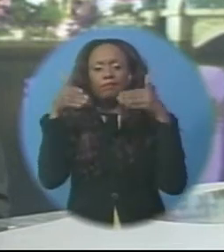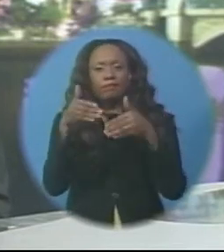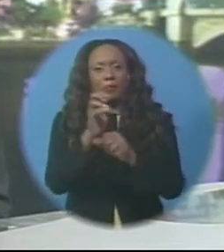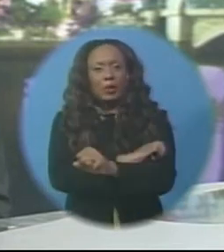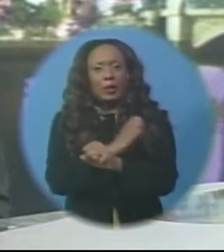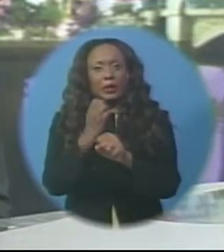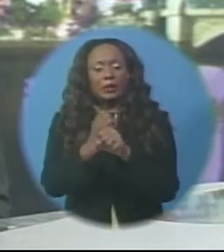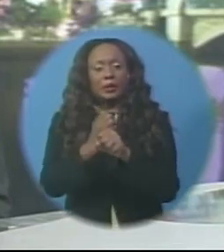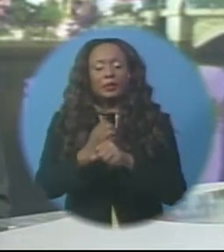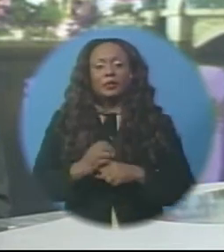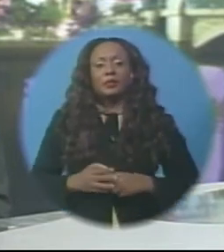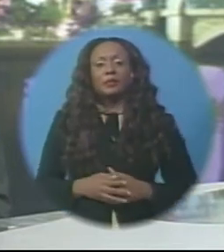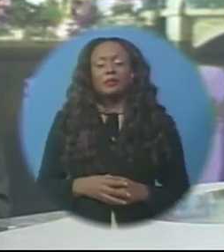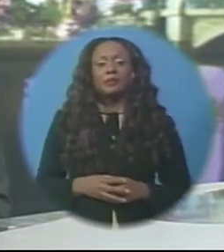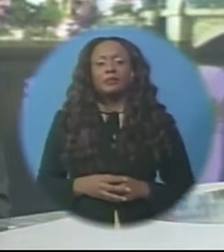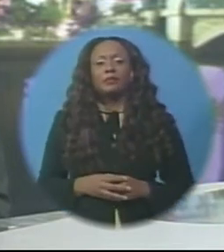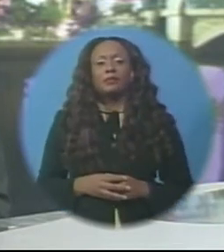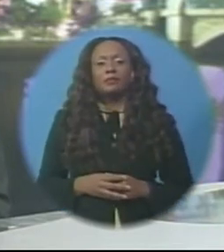sector.